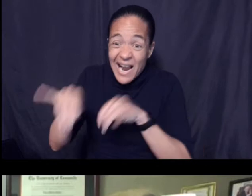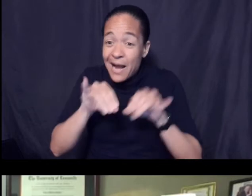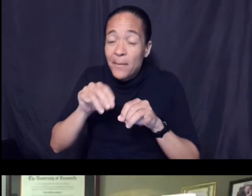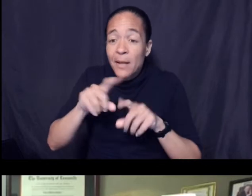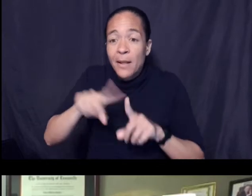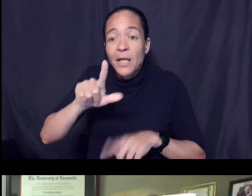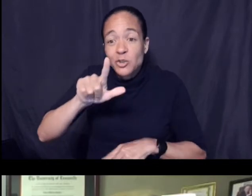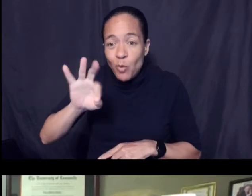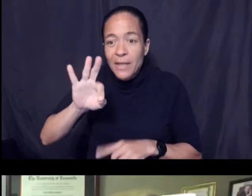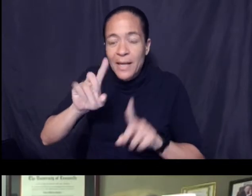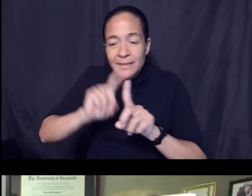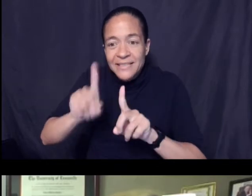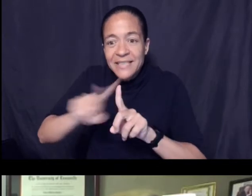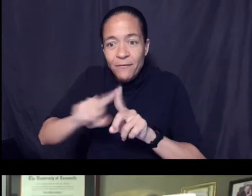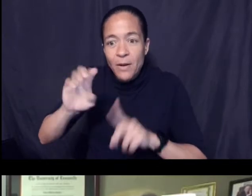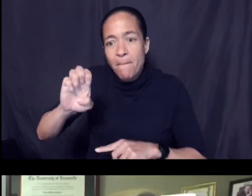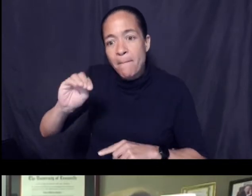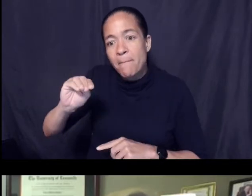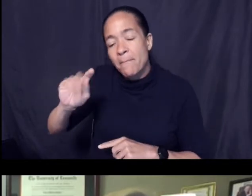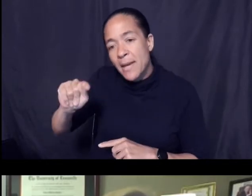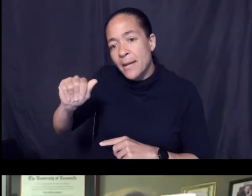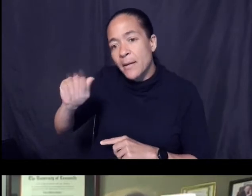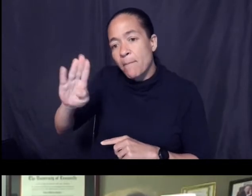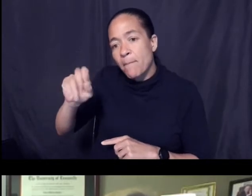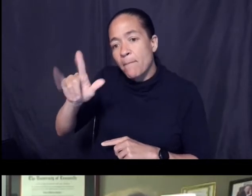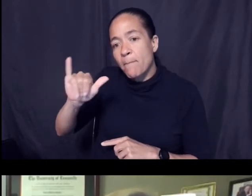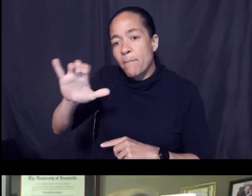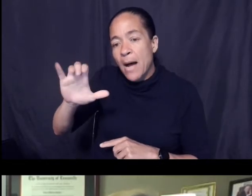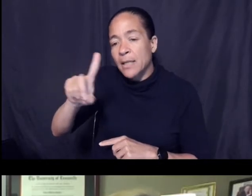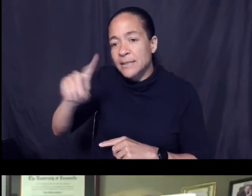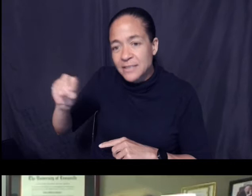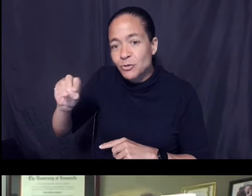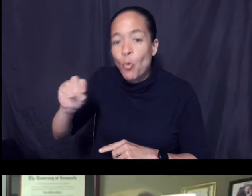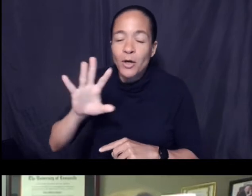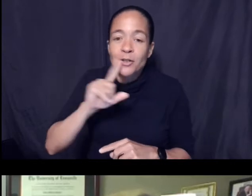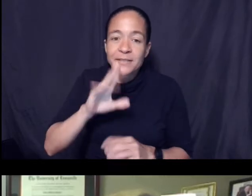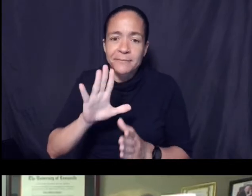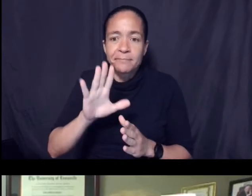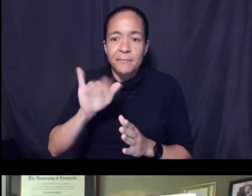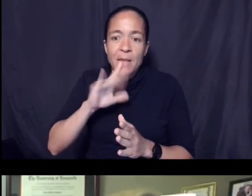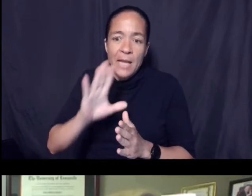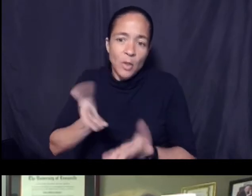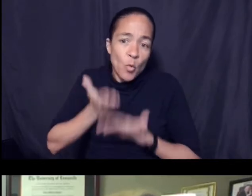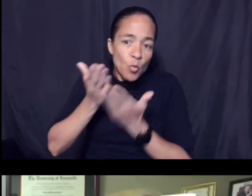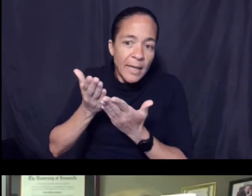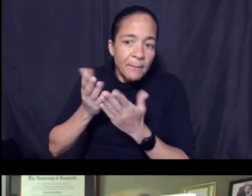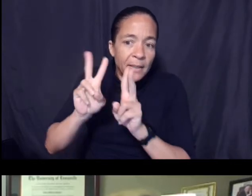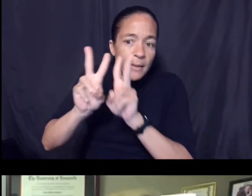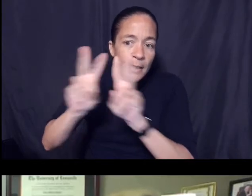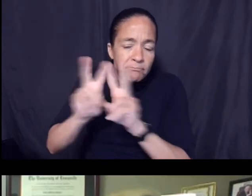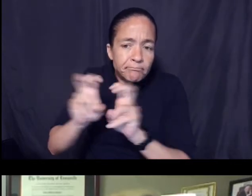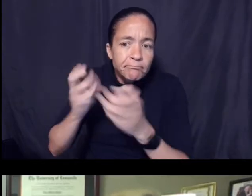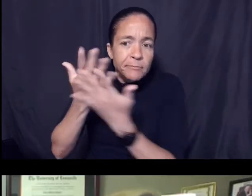combined metabolic and endocrine disorders in what's referred to as the recommended United States newborn screening